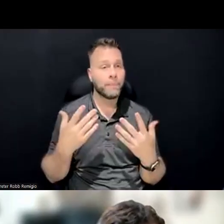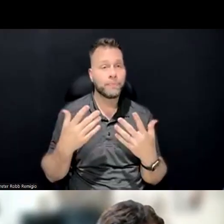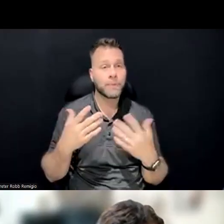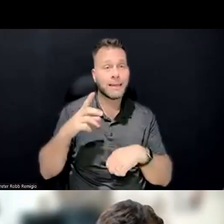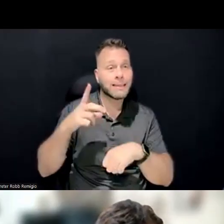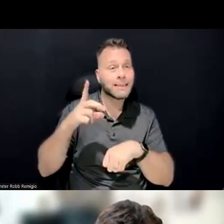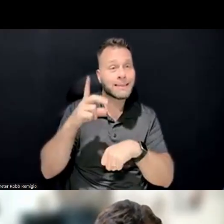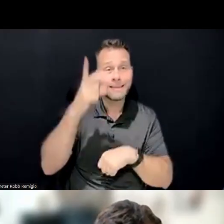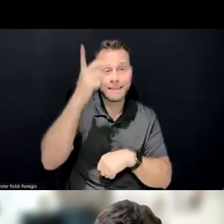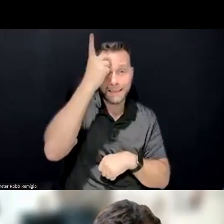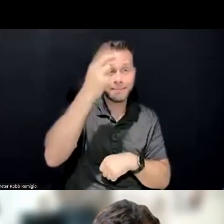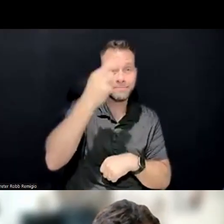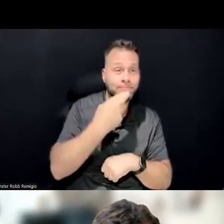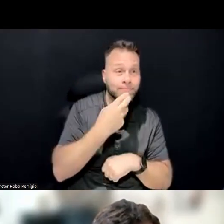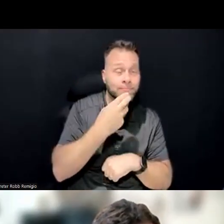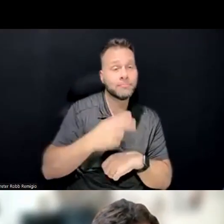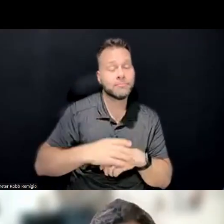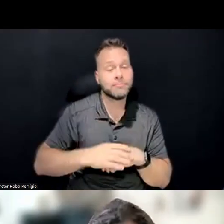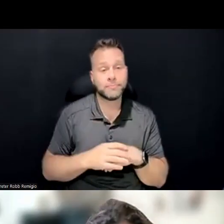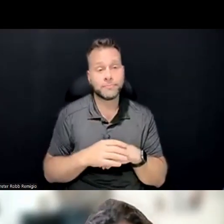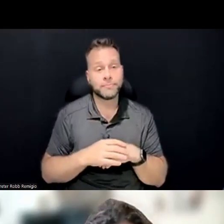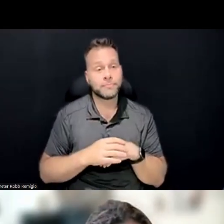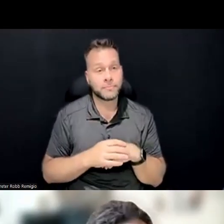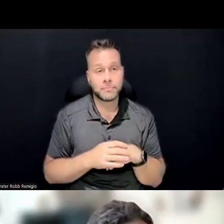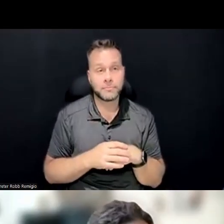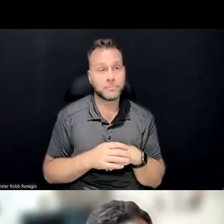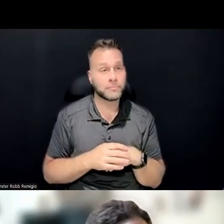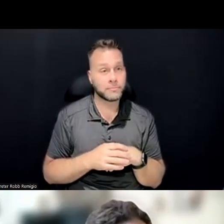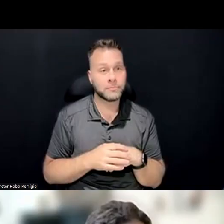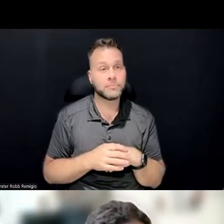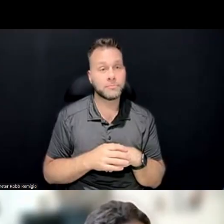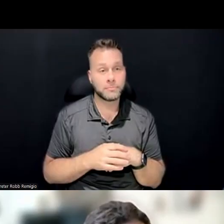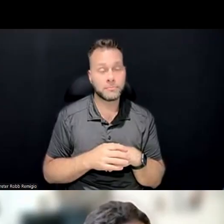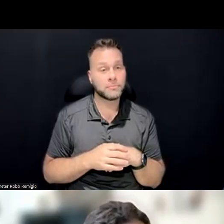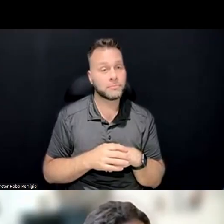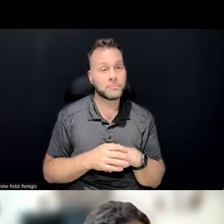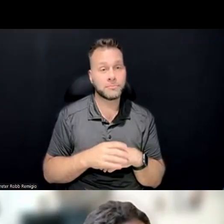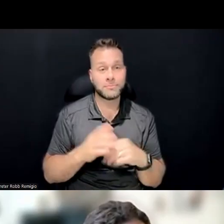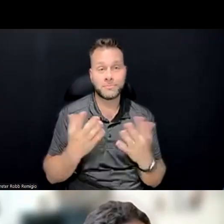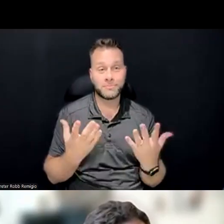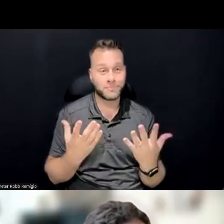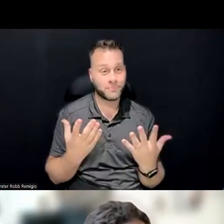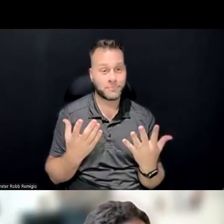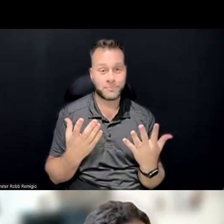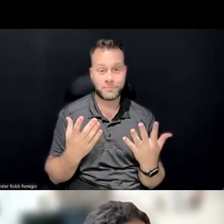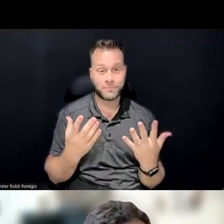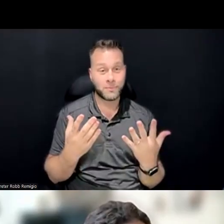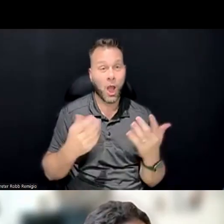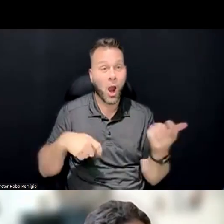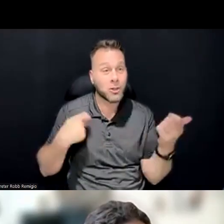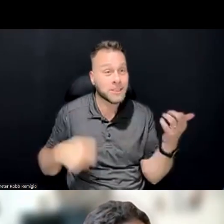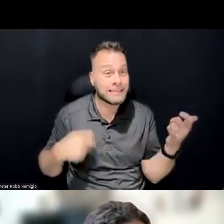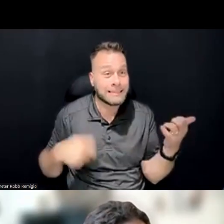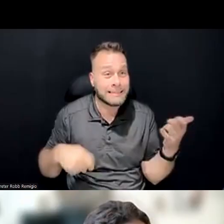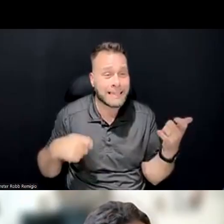Dominican Republic, Peru. So we're Argentina. So we actually